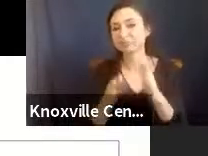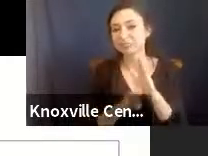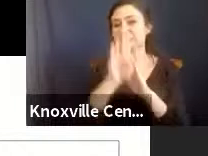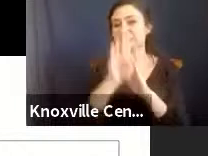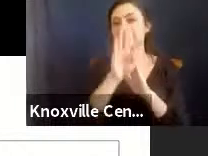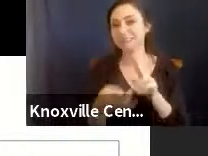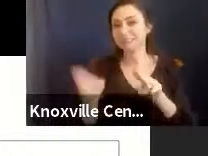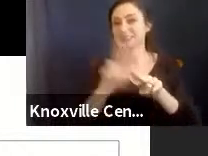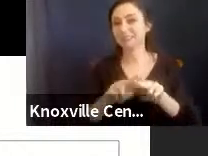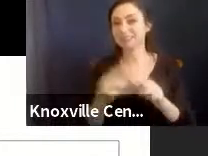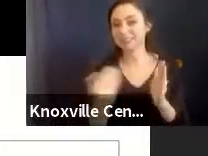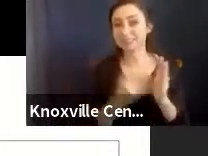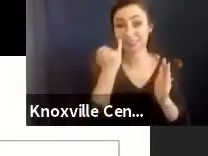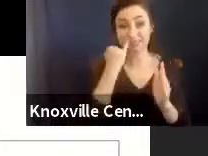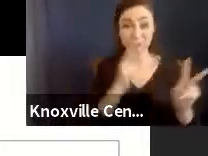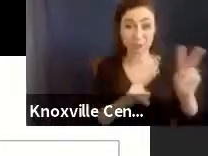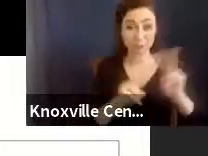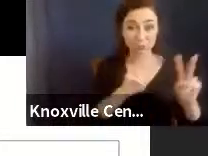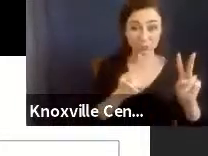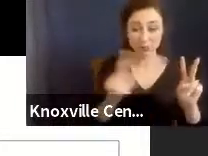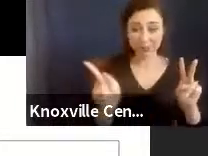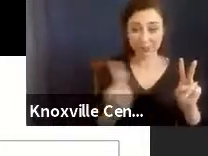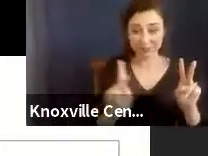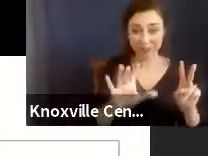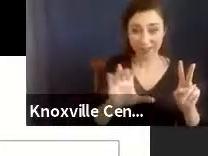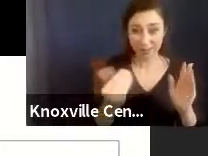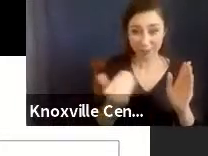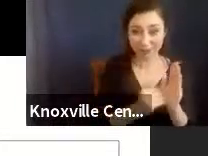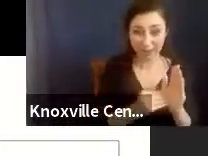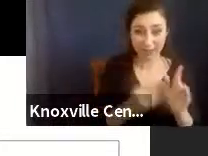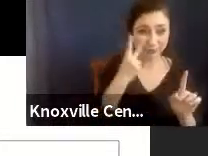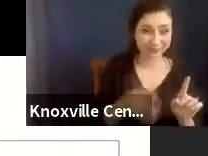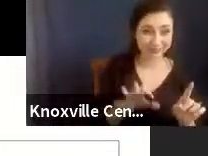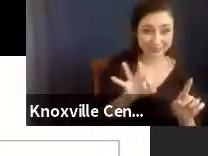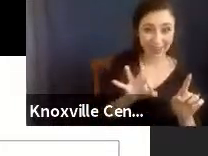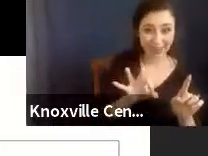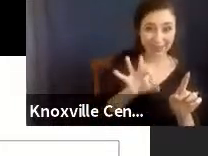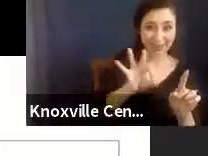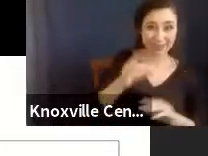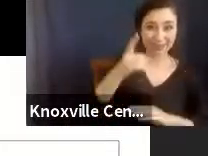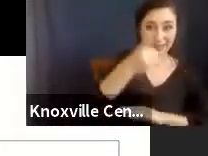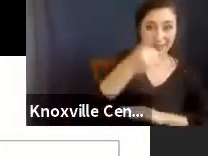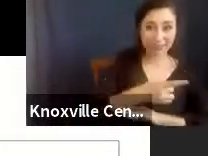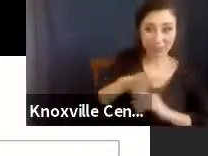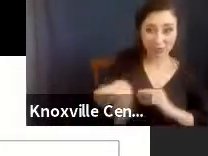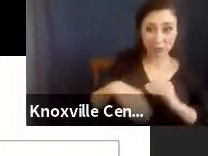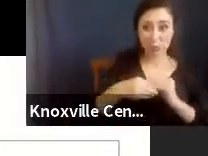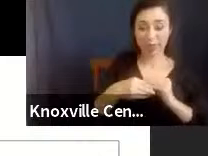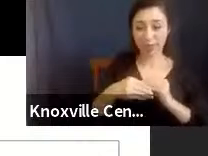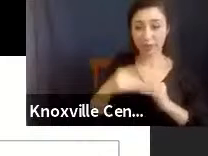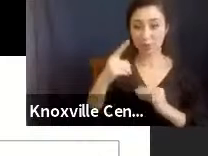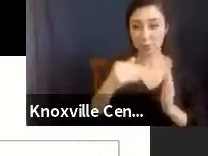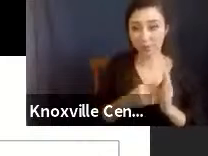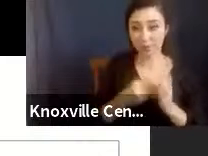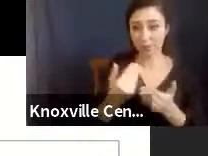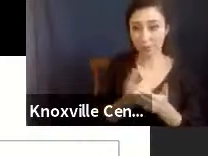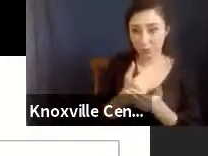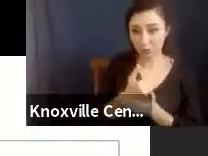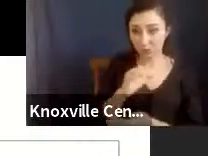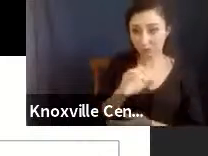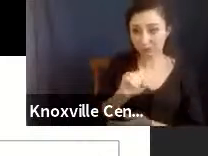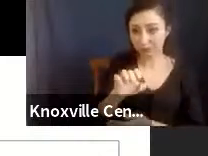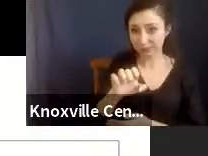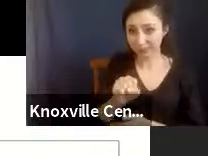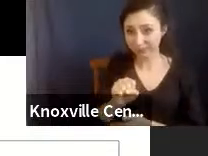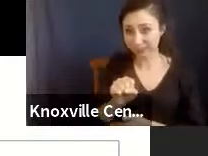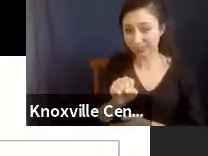look at Knox County on the left, that 9, which was meaning 9 days to add that next 1,000 new cases,